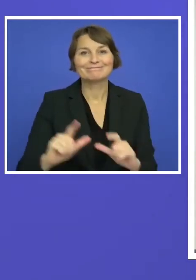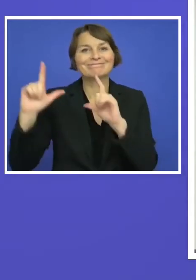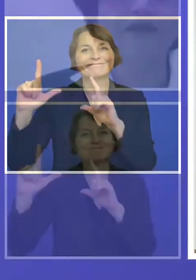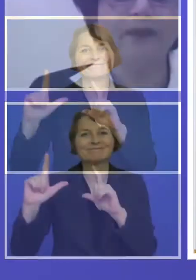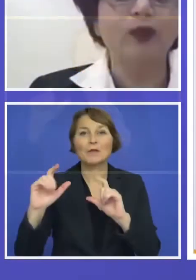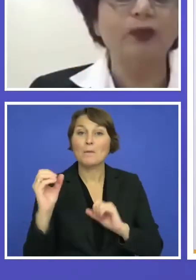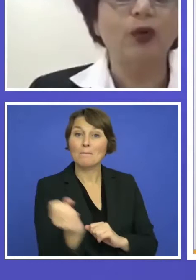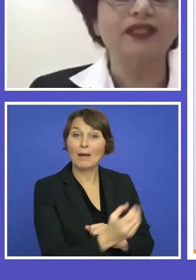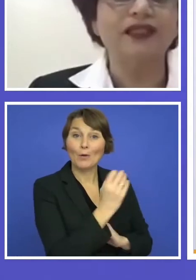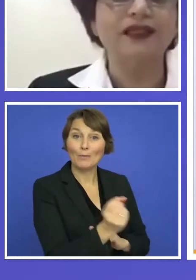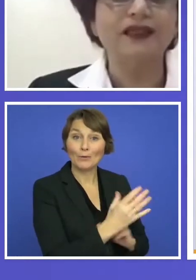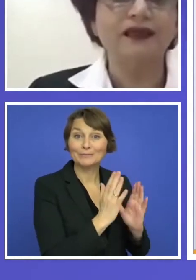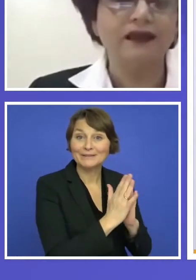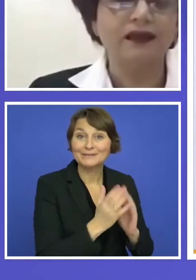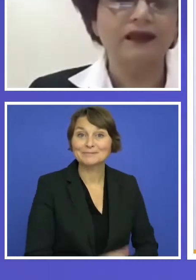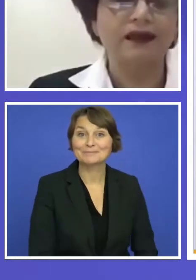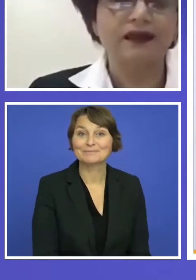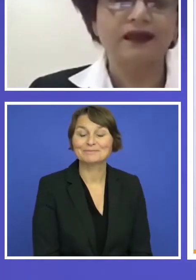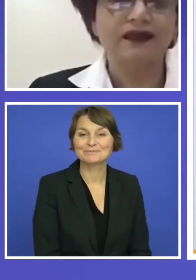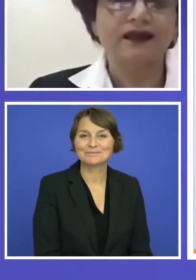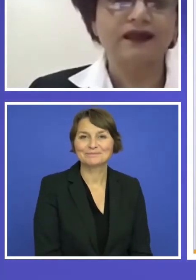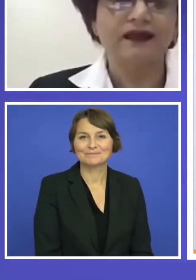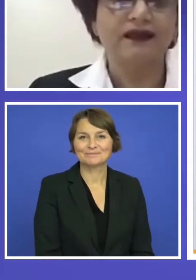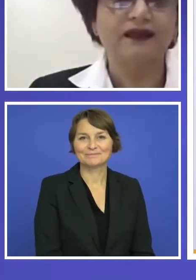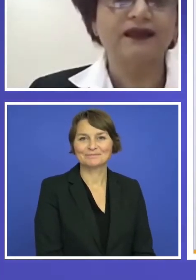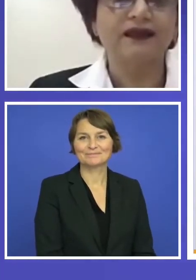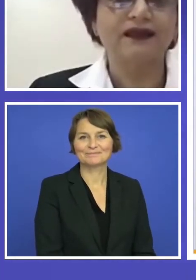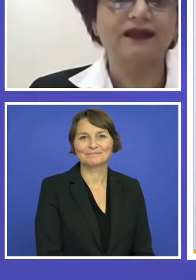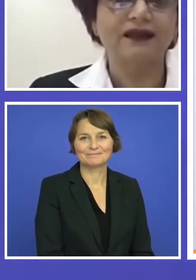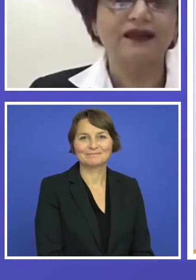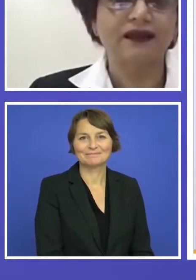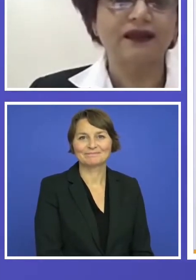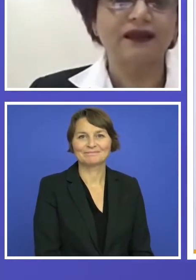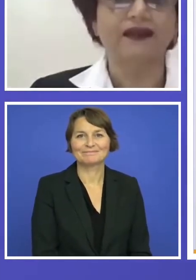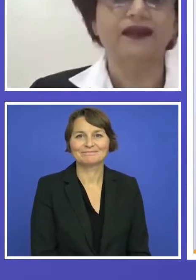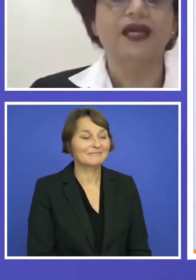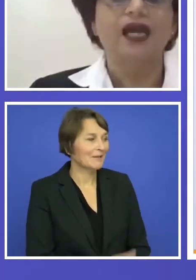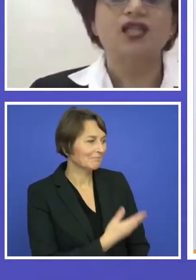Can I have my PowerPoint? Yes, we do see it on the screen now.